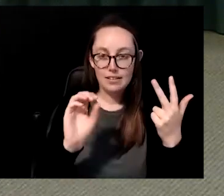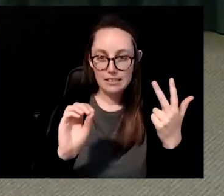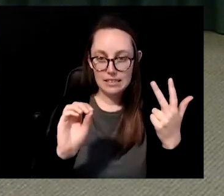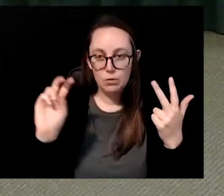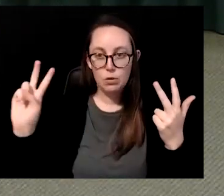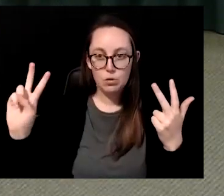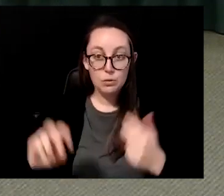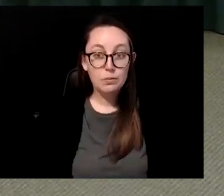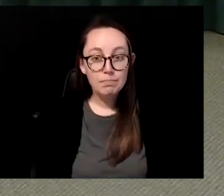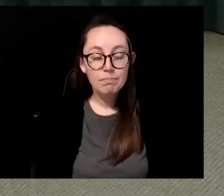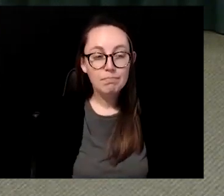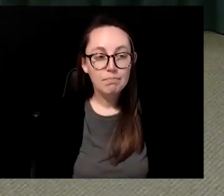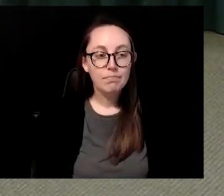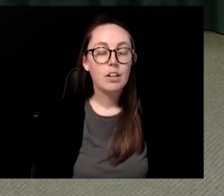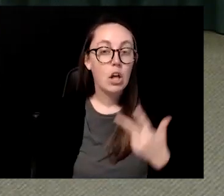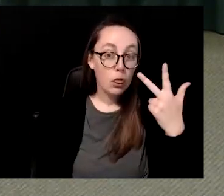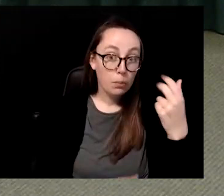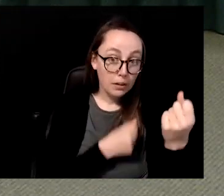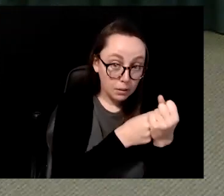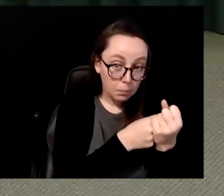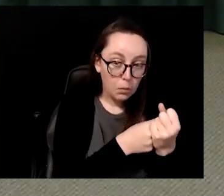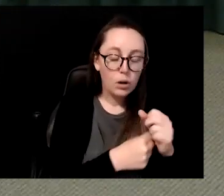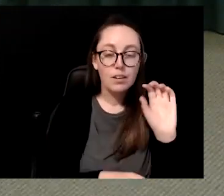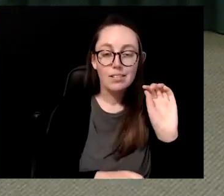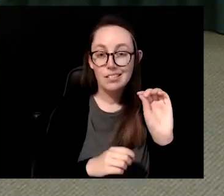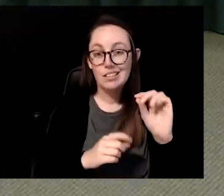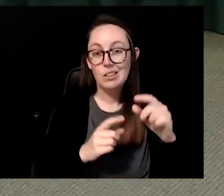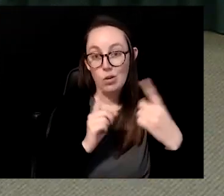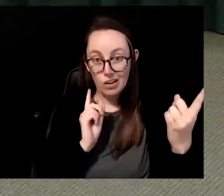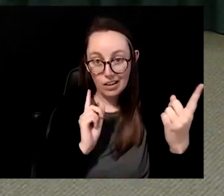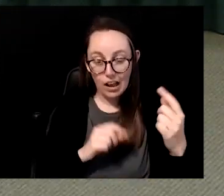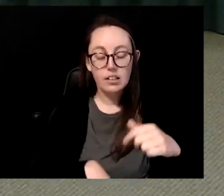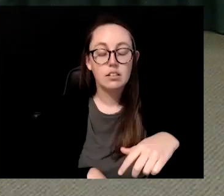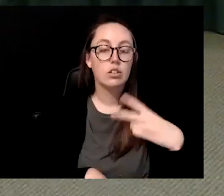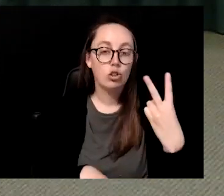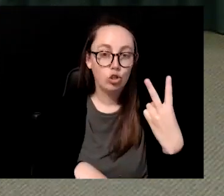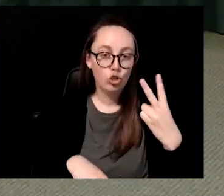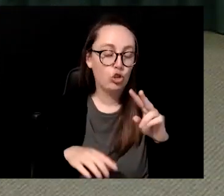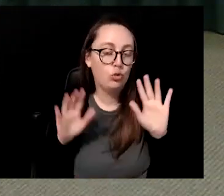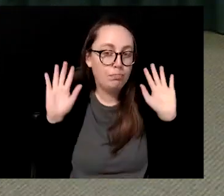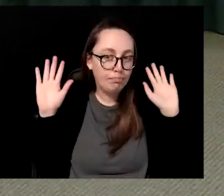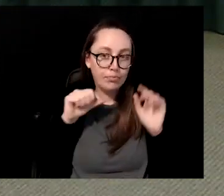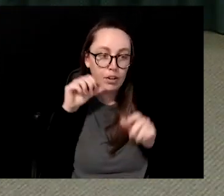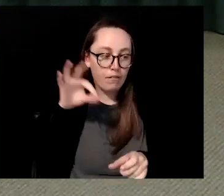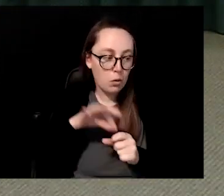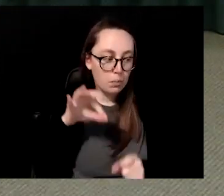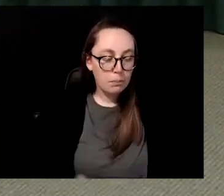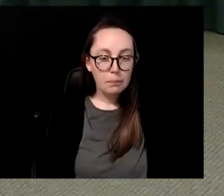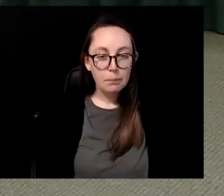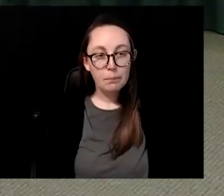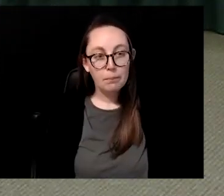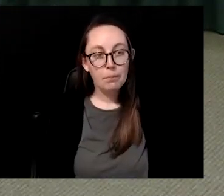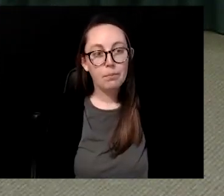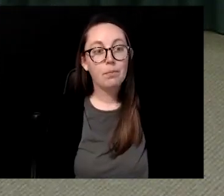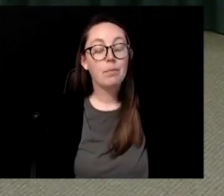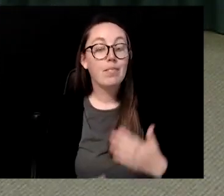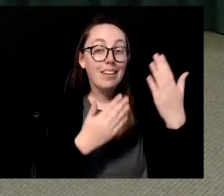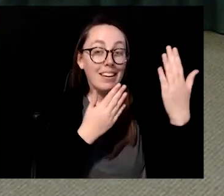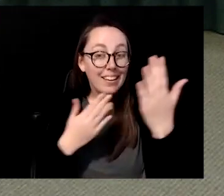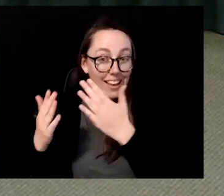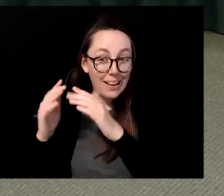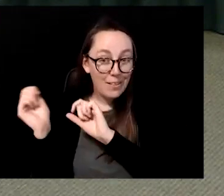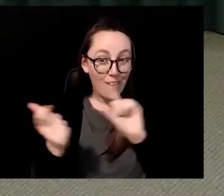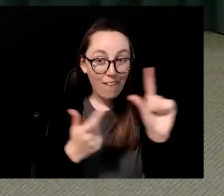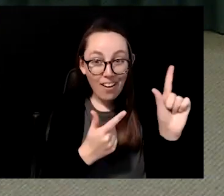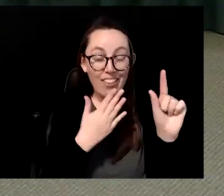uh three four zero against two abstentions thank you very much uh thank you both to I think you guys are sticking up either